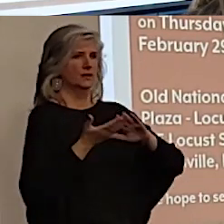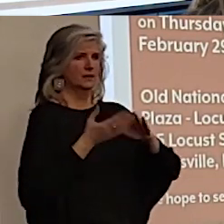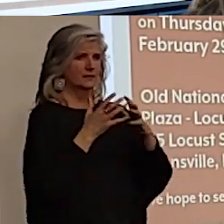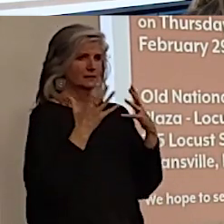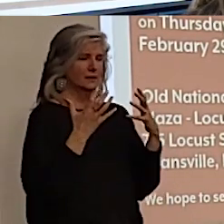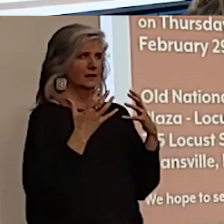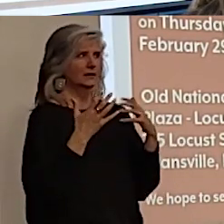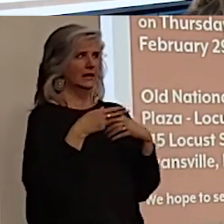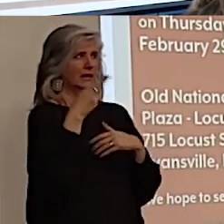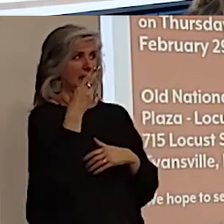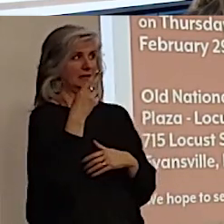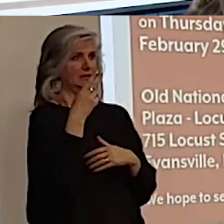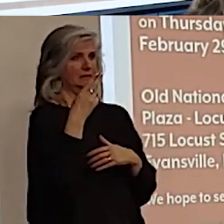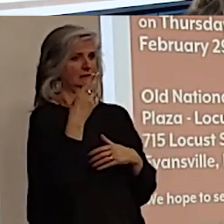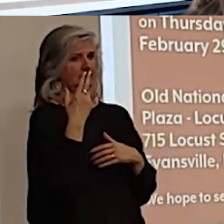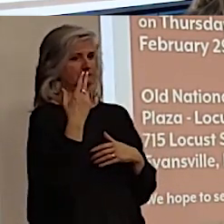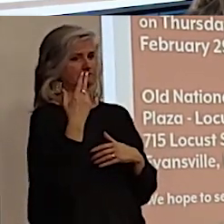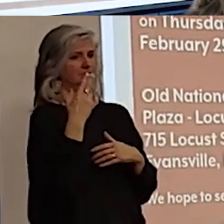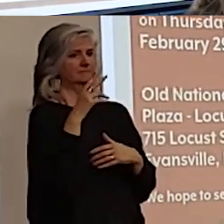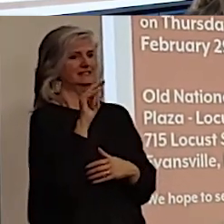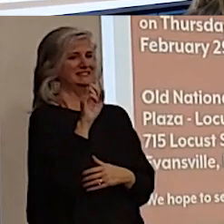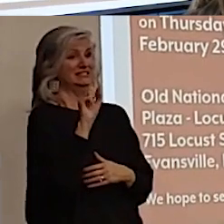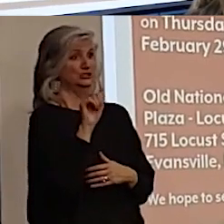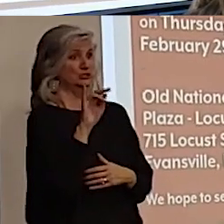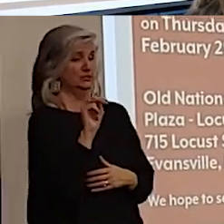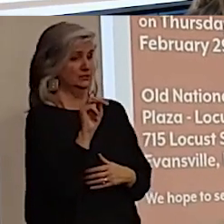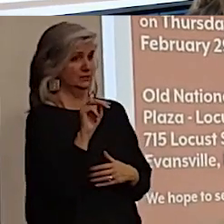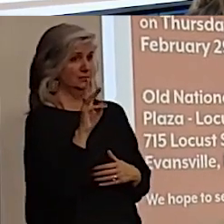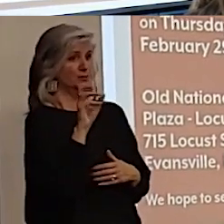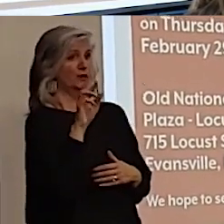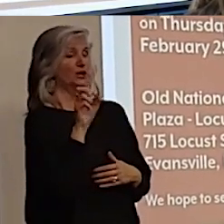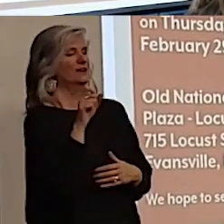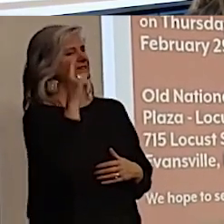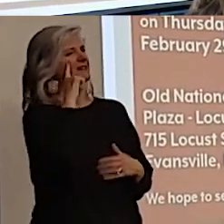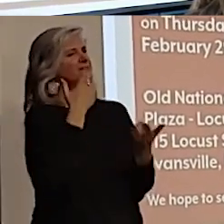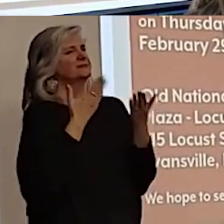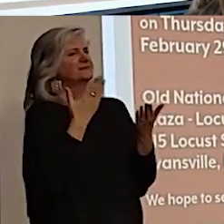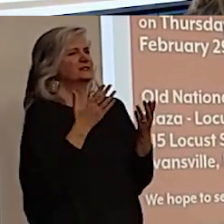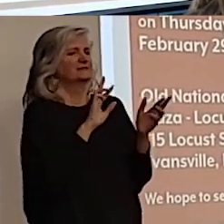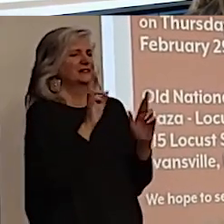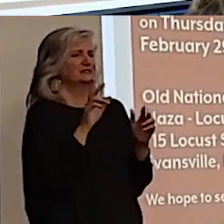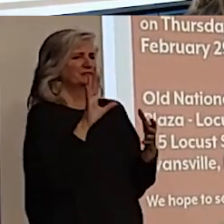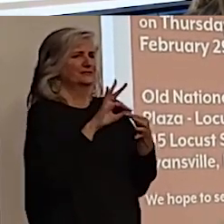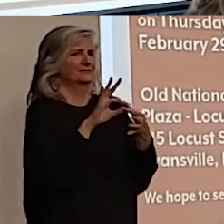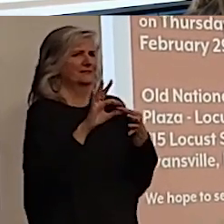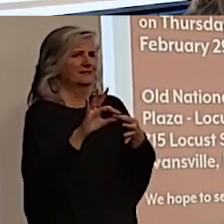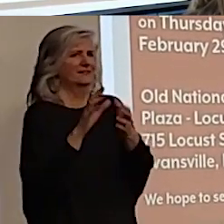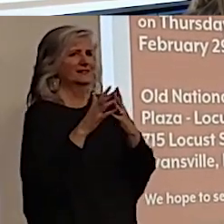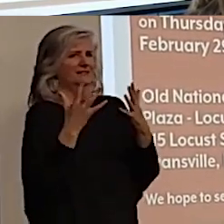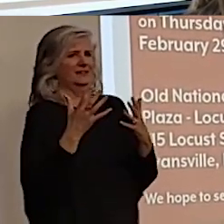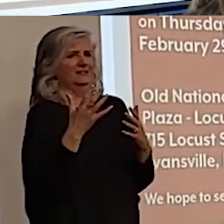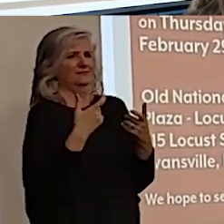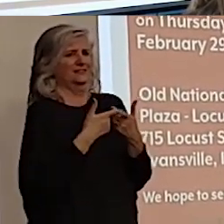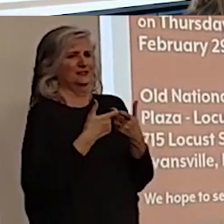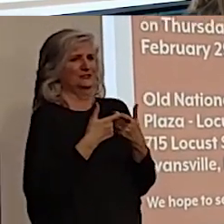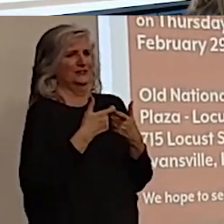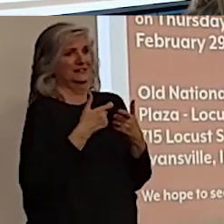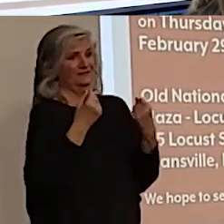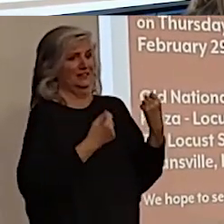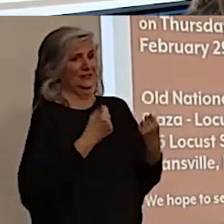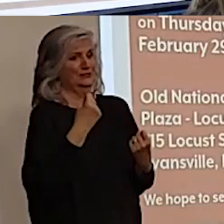tension wires over and everything. And I thought, well, maybe they're getting ready to hook up a lot of electric vehicles to this